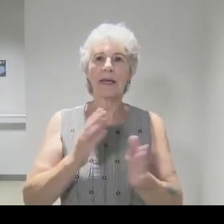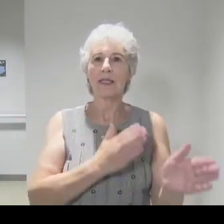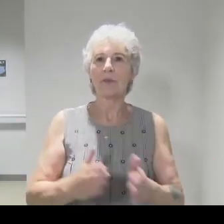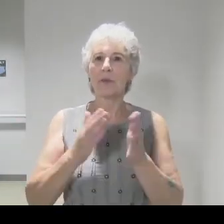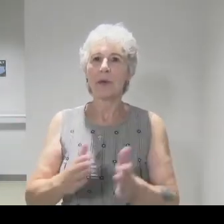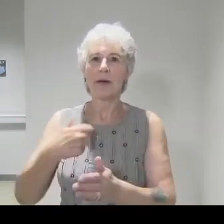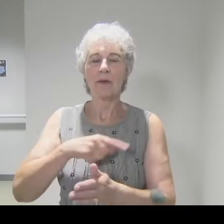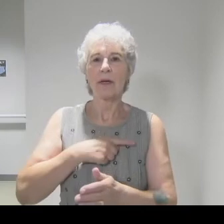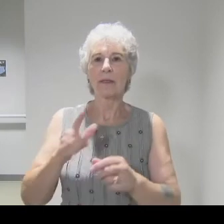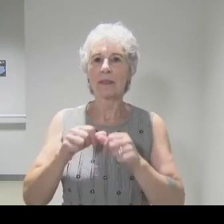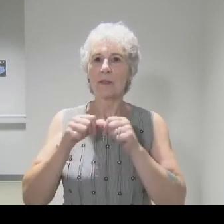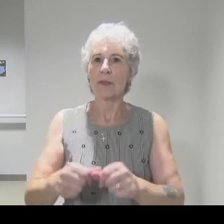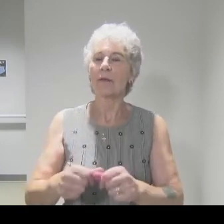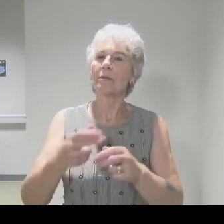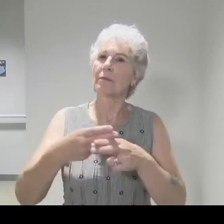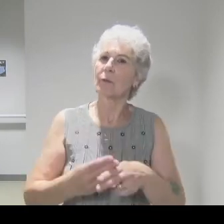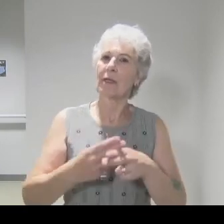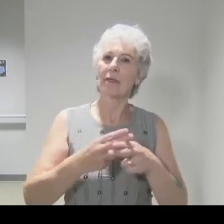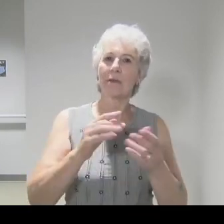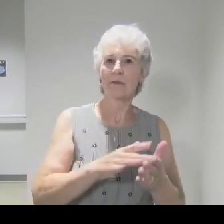glory beyond all comparison.